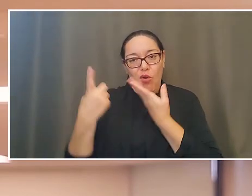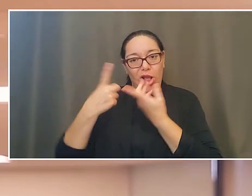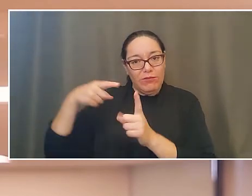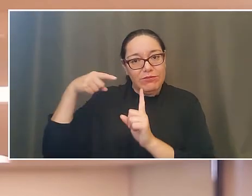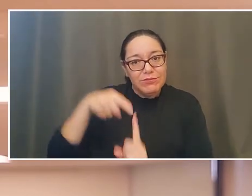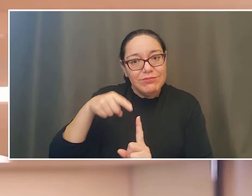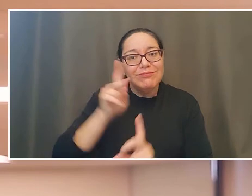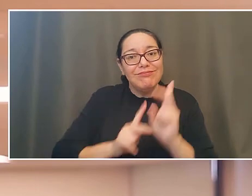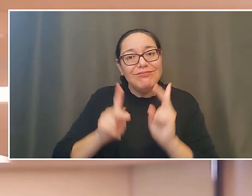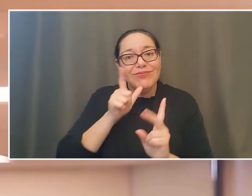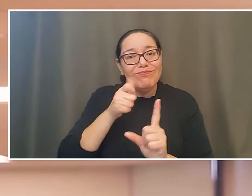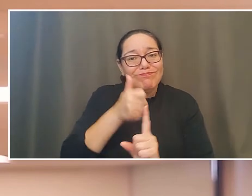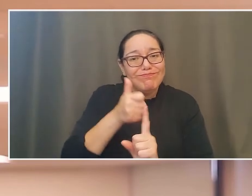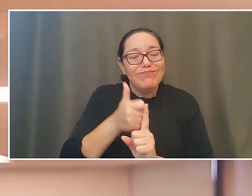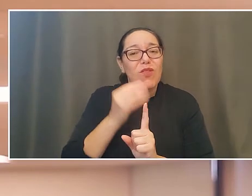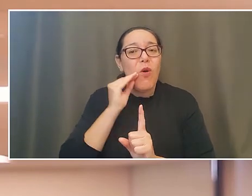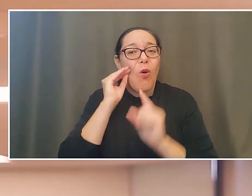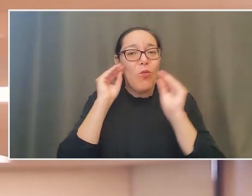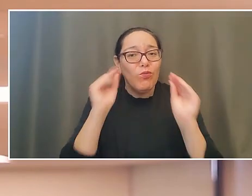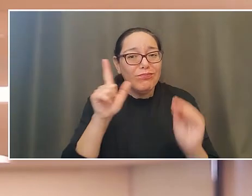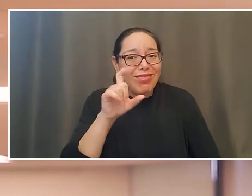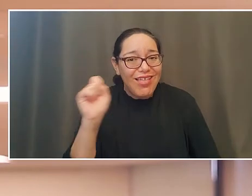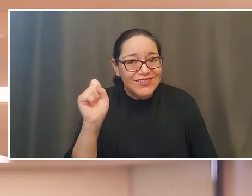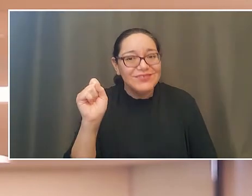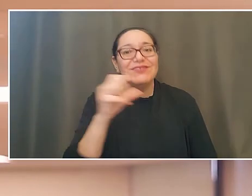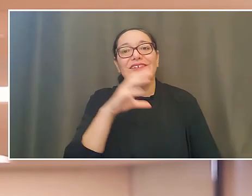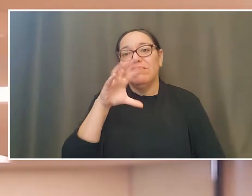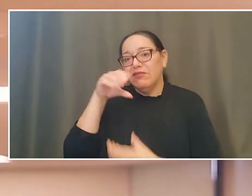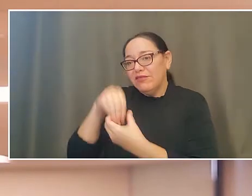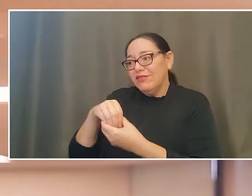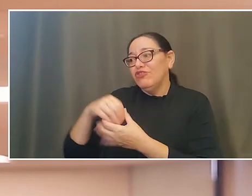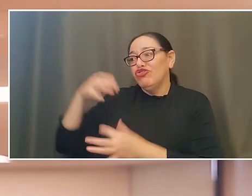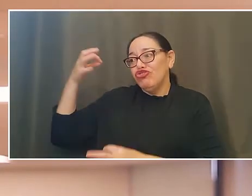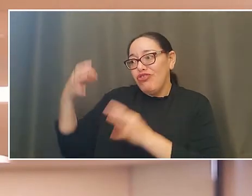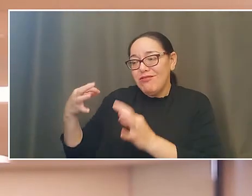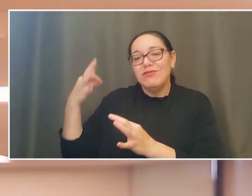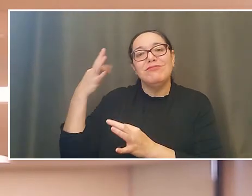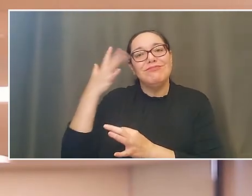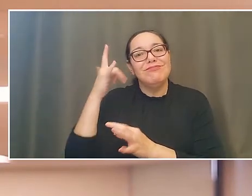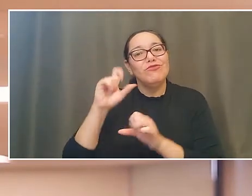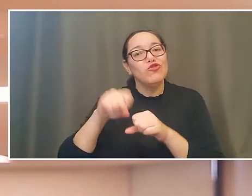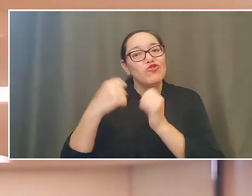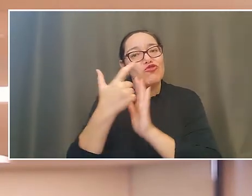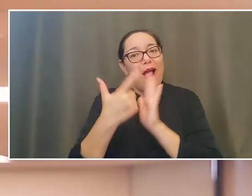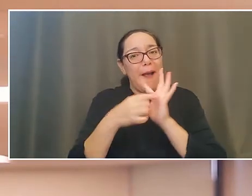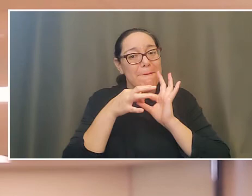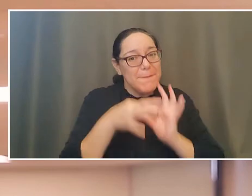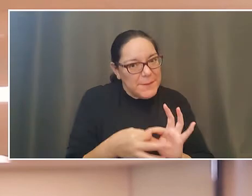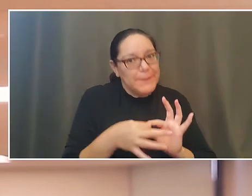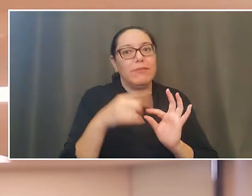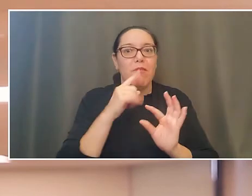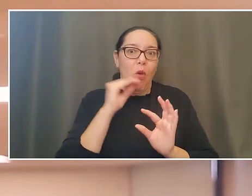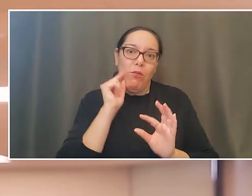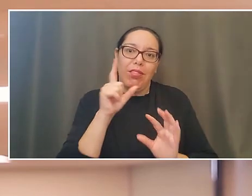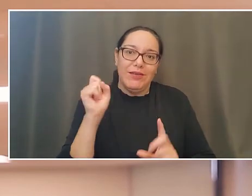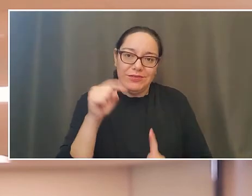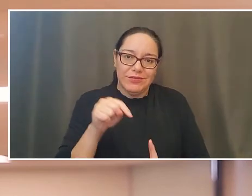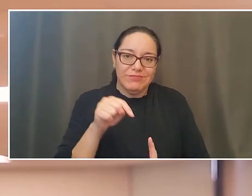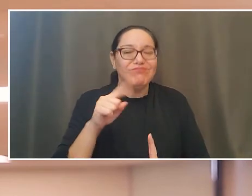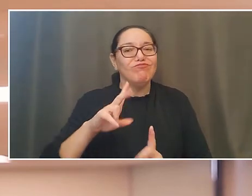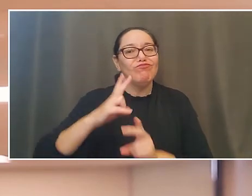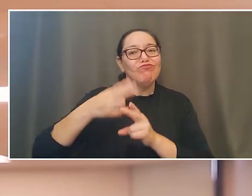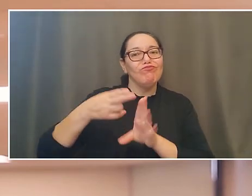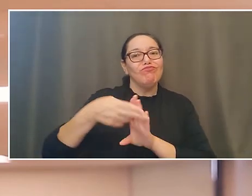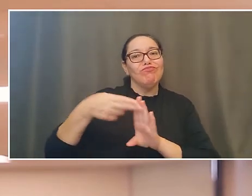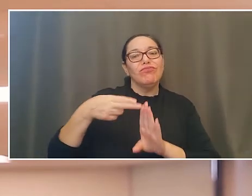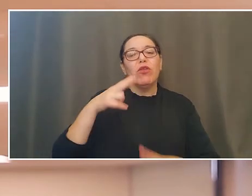who are homeless and are justice involved due to crimes related to their homelessness. We call these